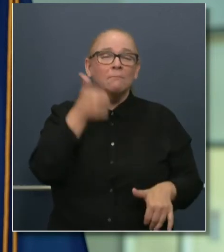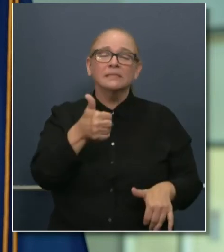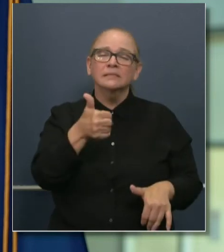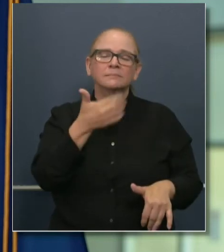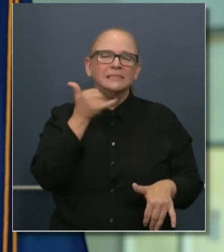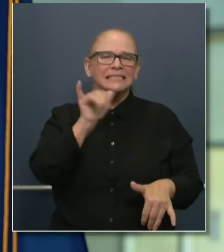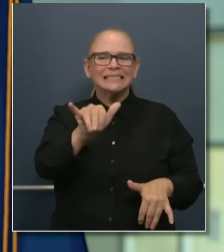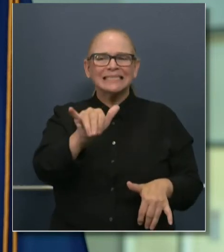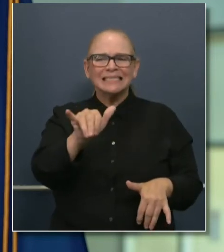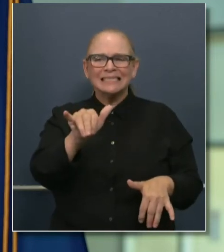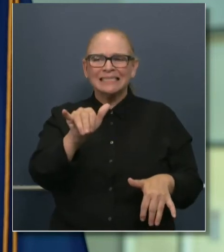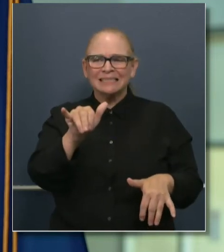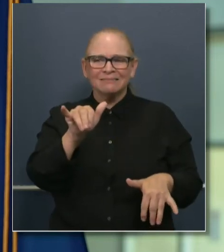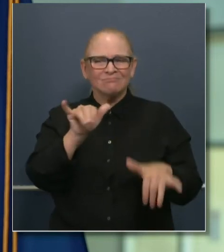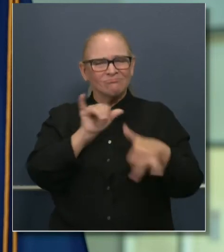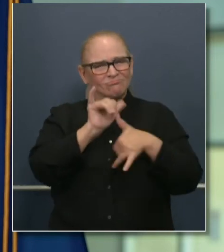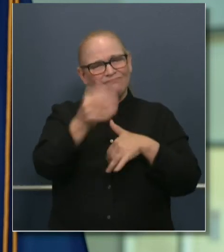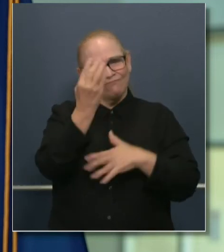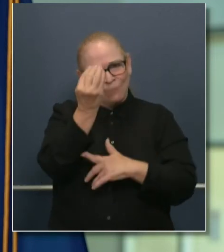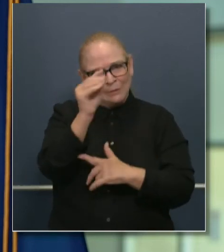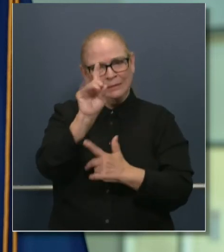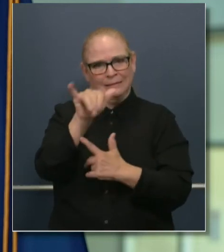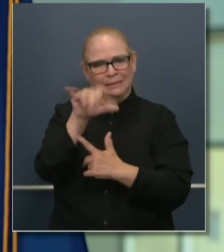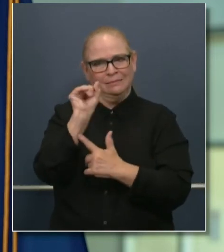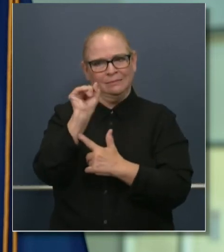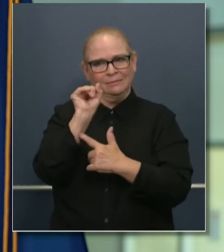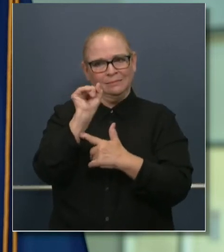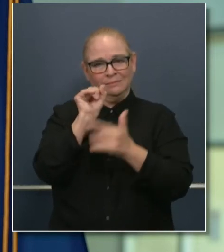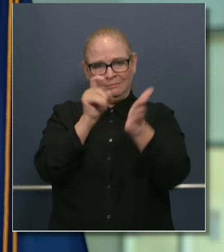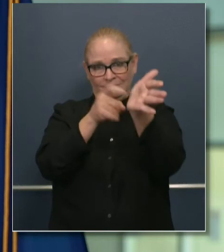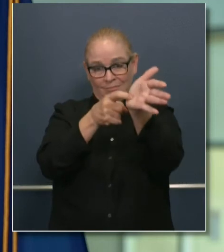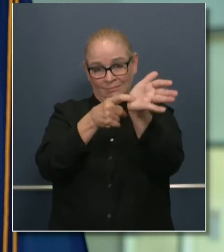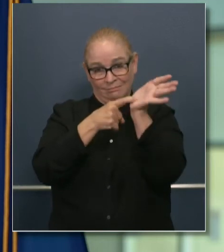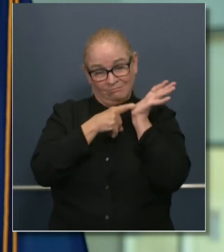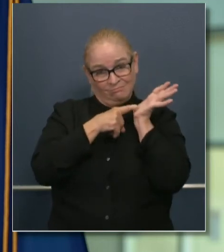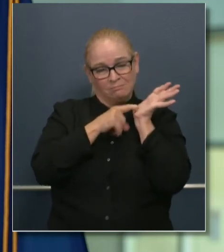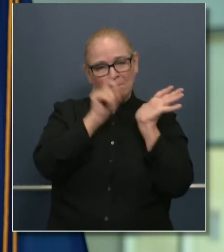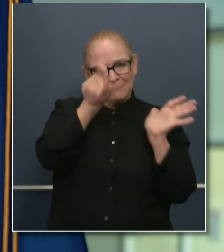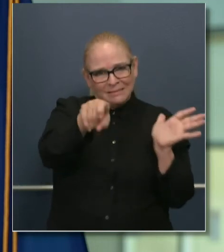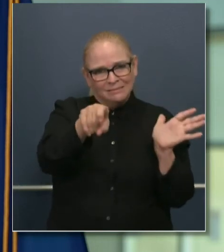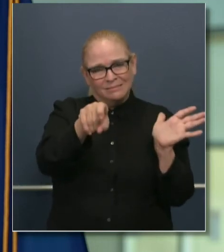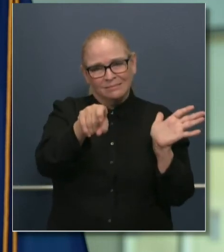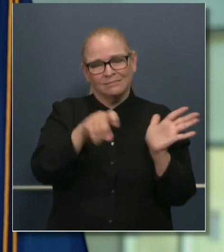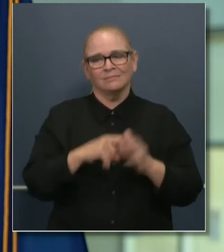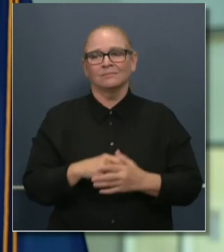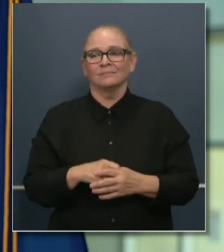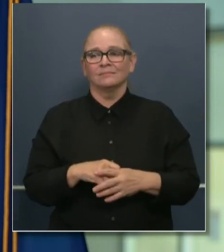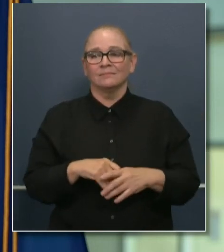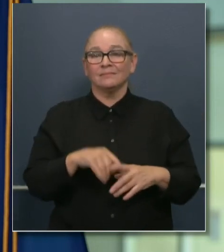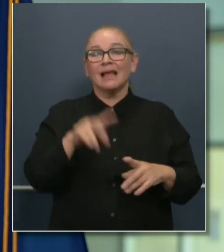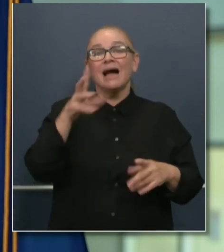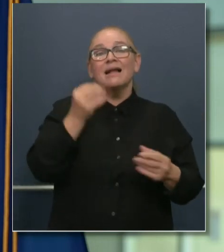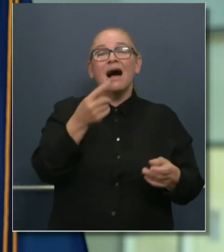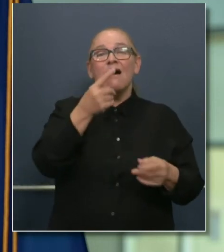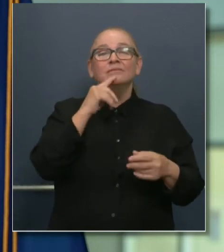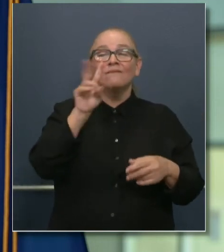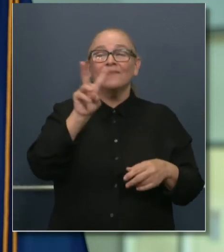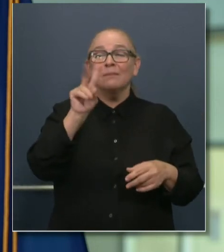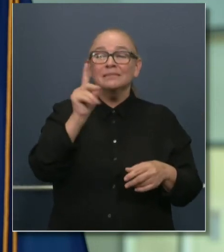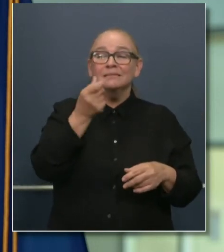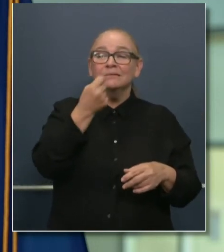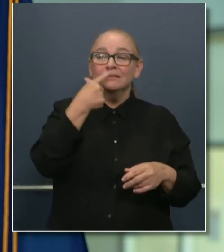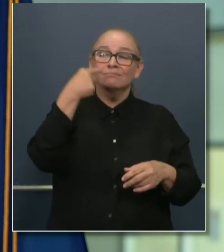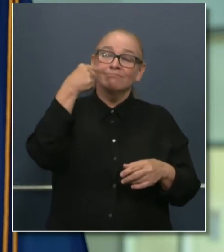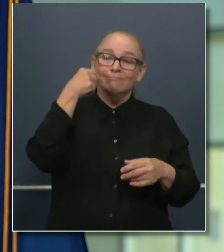of 14 days. It's absolutely important. As it relates to vitamin D and other things to enhance your immune system,